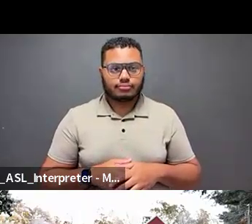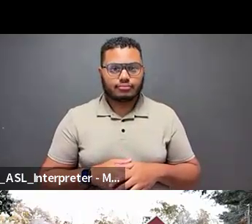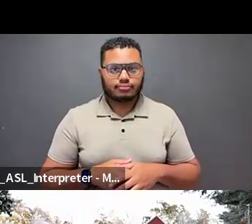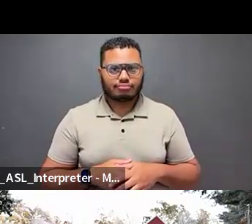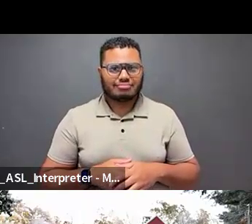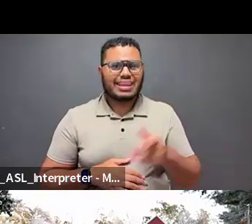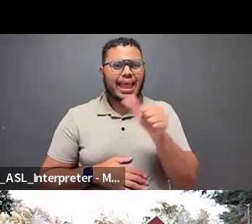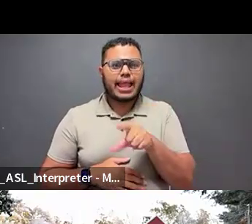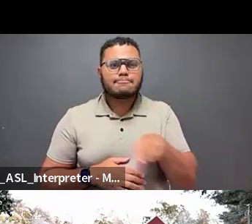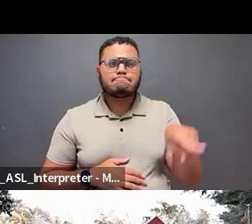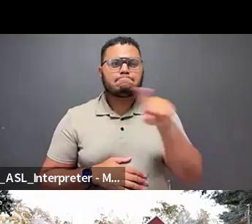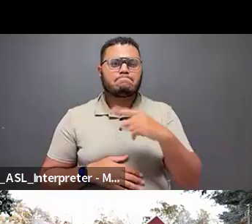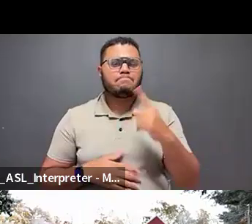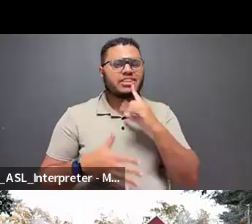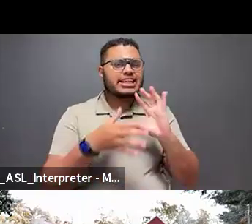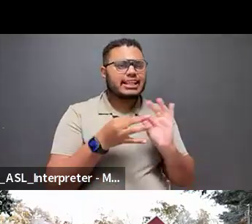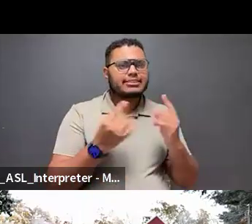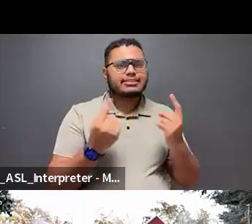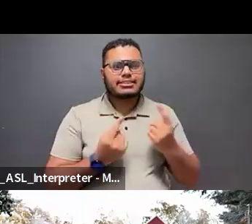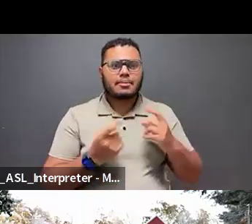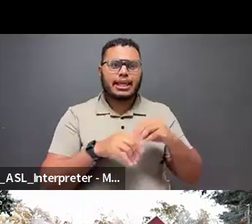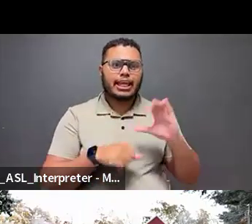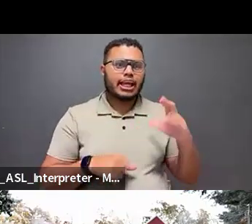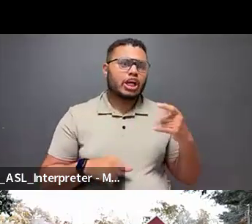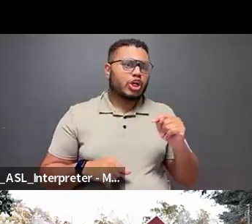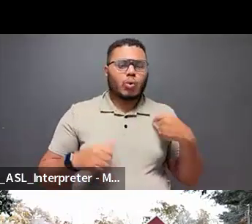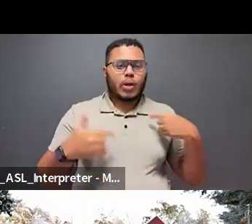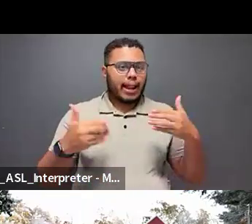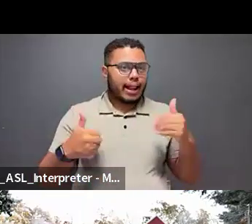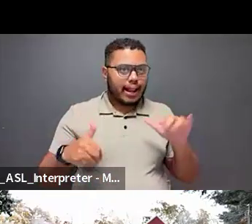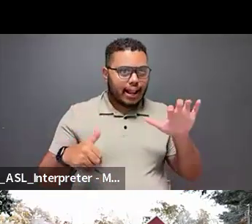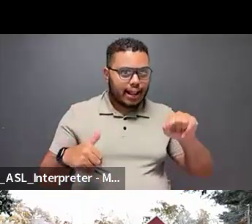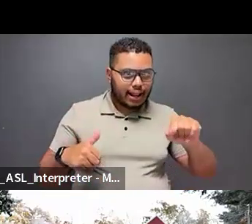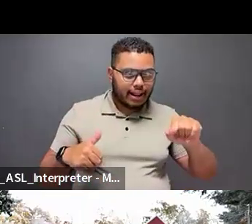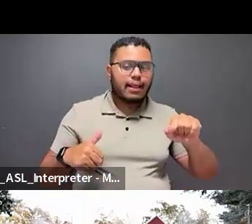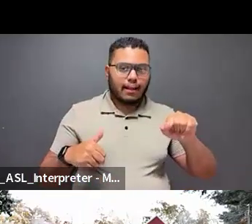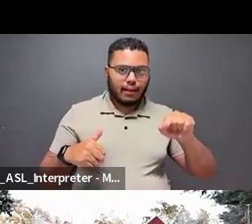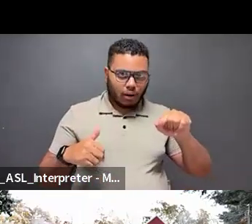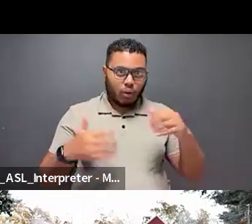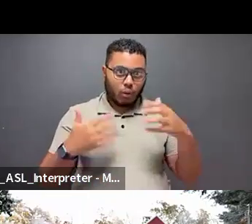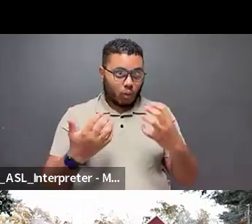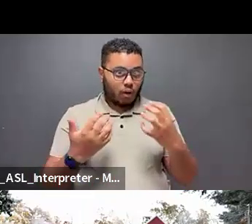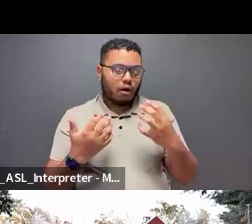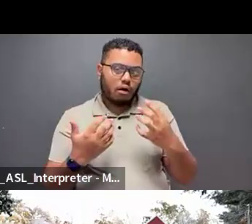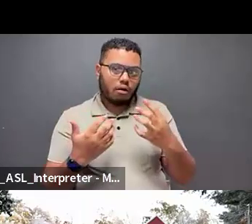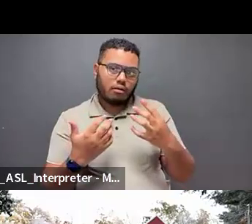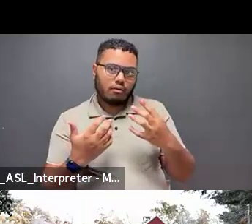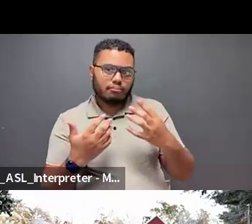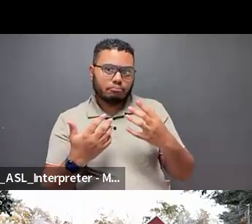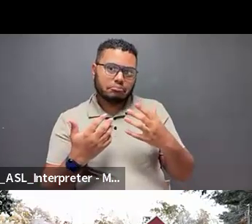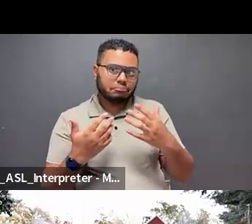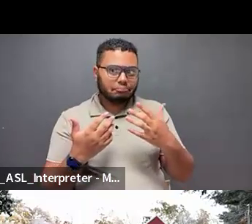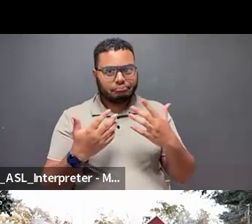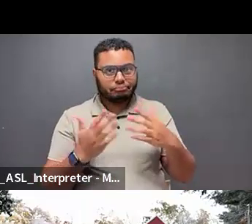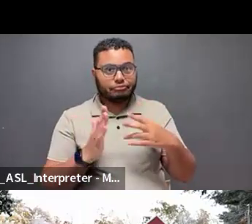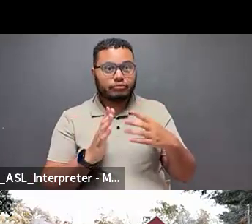Is there anyone who said something in the chat which we haven't picked up on, who would like